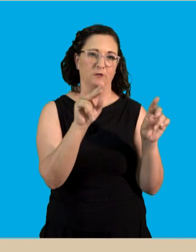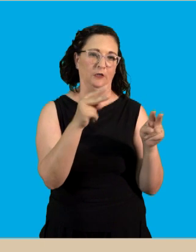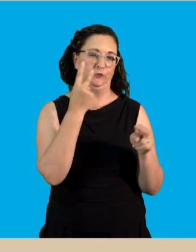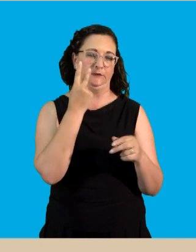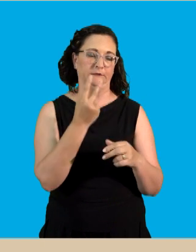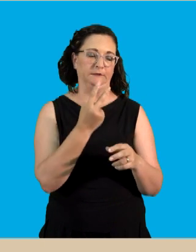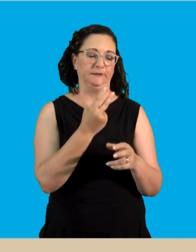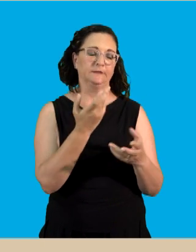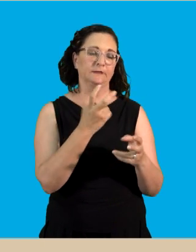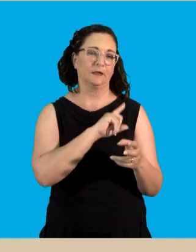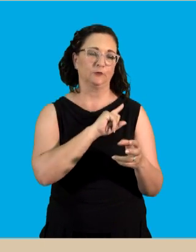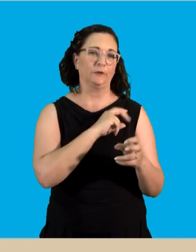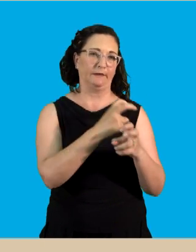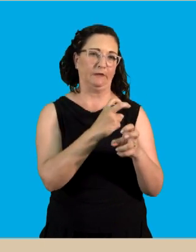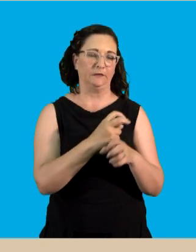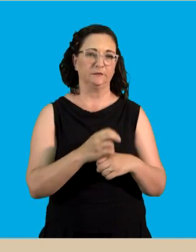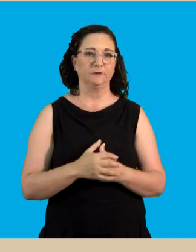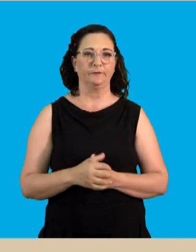individual stars.